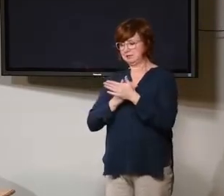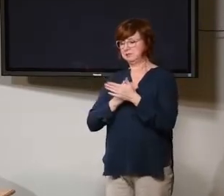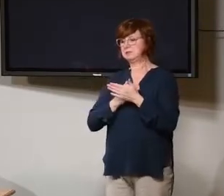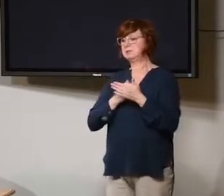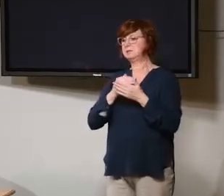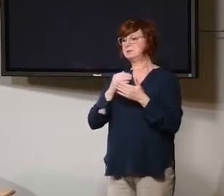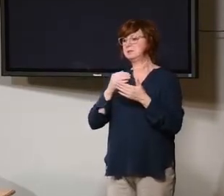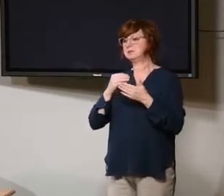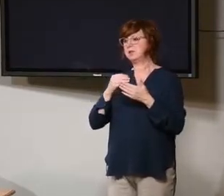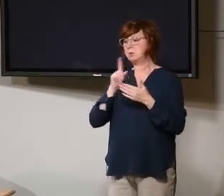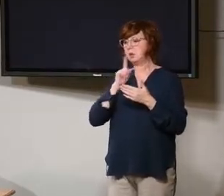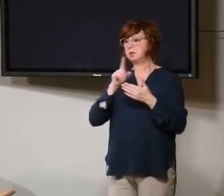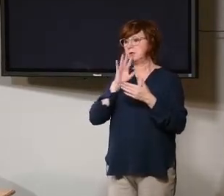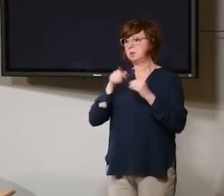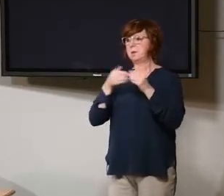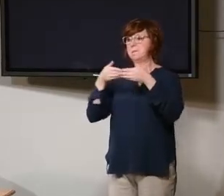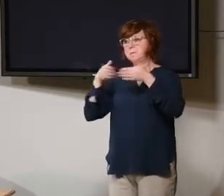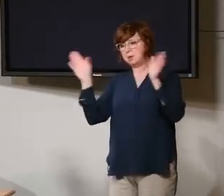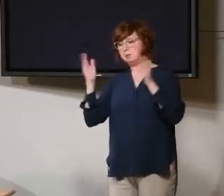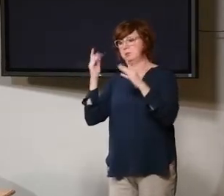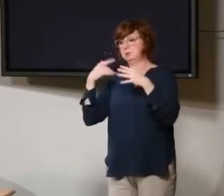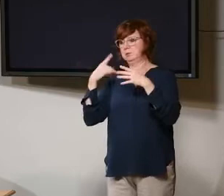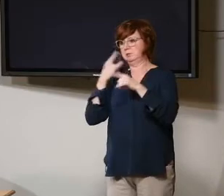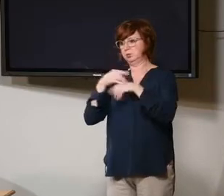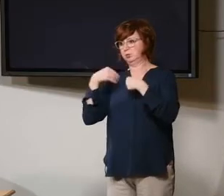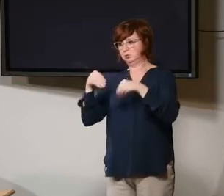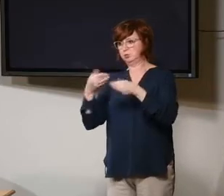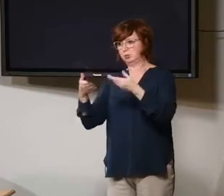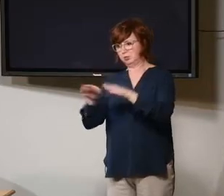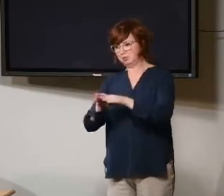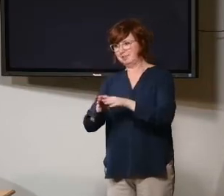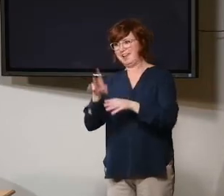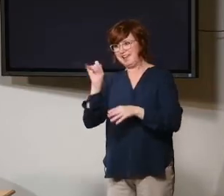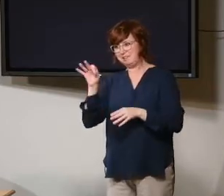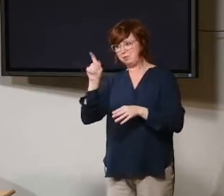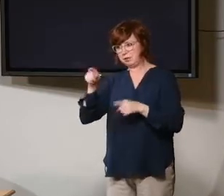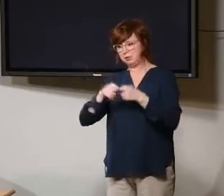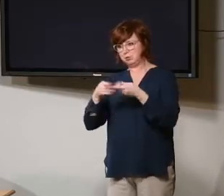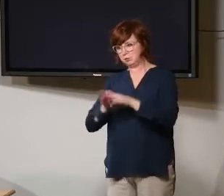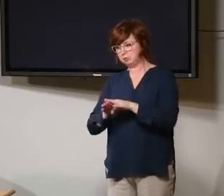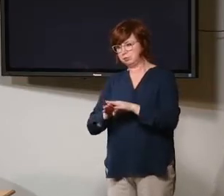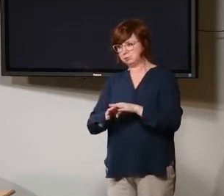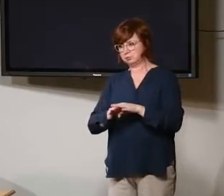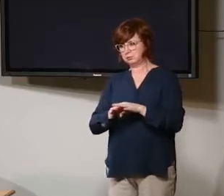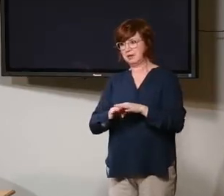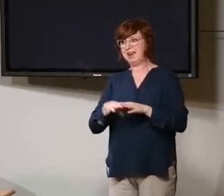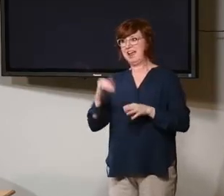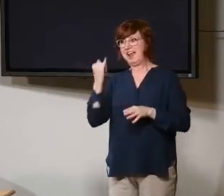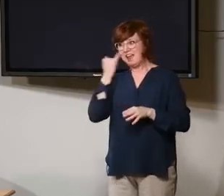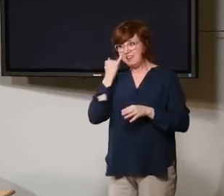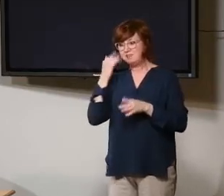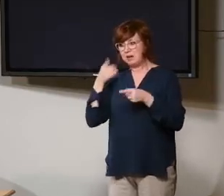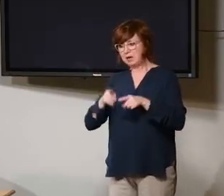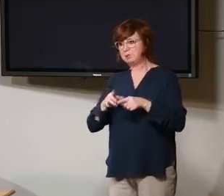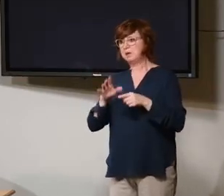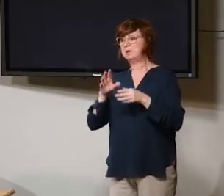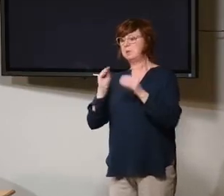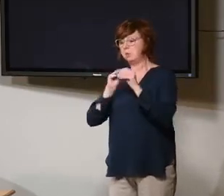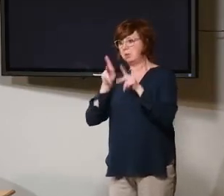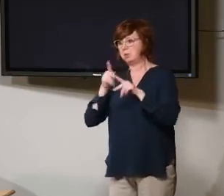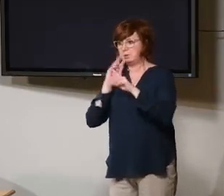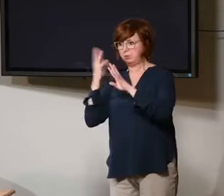the conversation we had around was public liquor stores and closing public liquor stores, and if we were to just close those, it would push larger numbers of